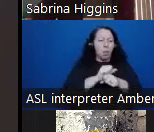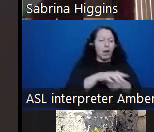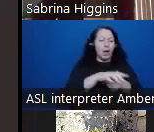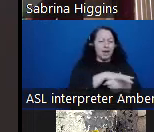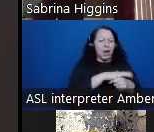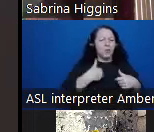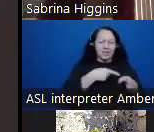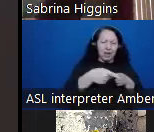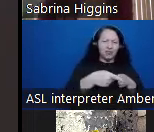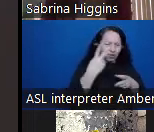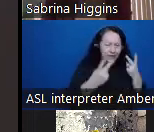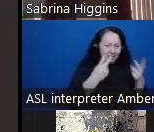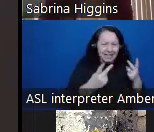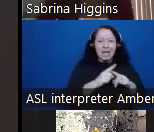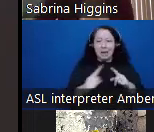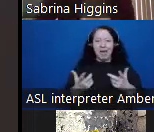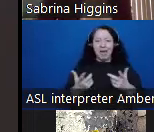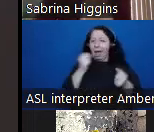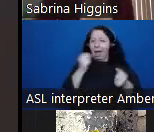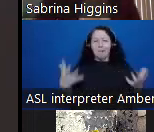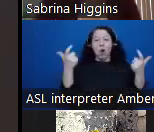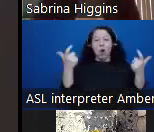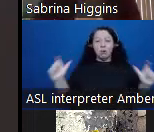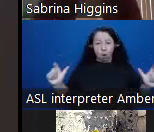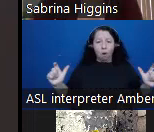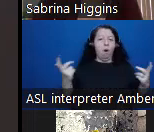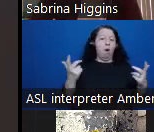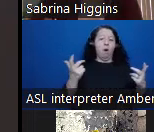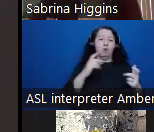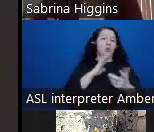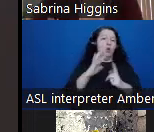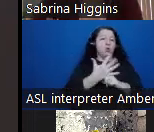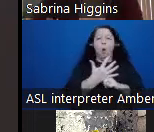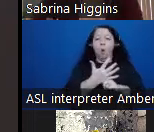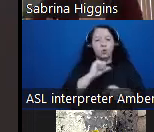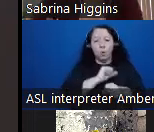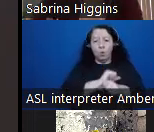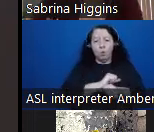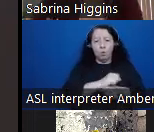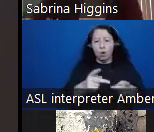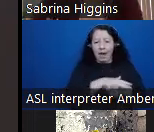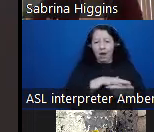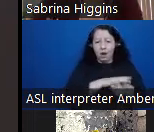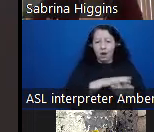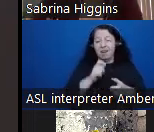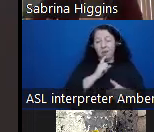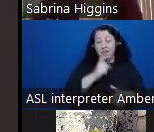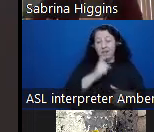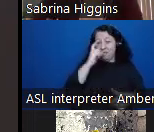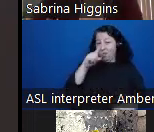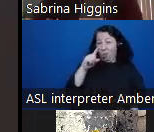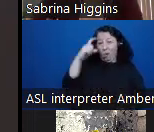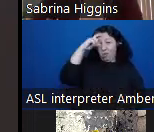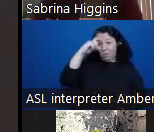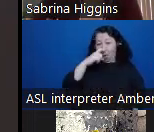kind of large-scale sculptural workshops for the Roman period. I've yet to come across, but if anybody knows of one, please let me know. I'm